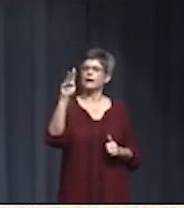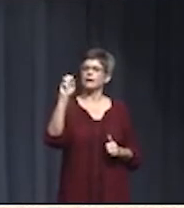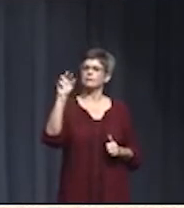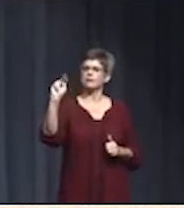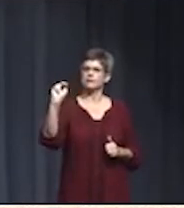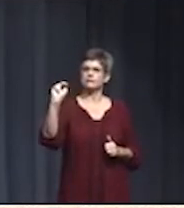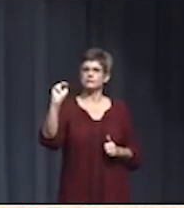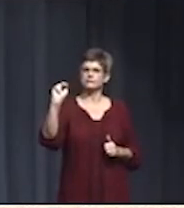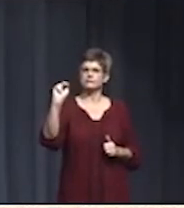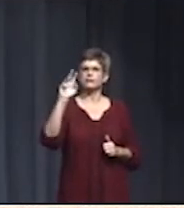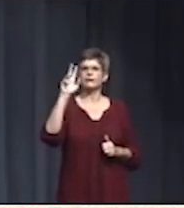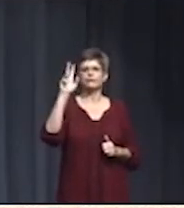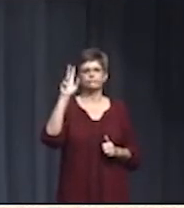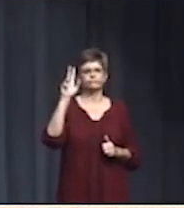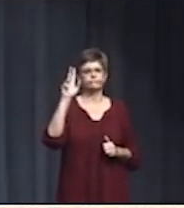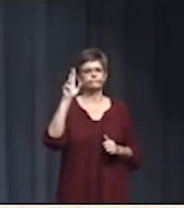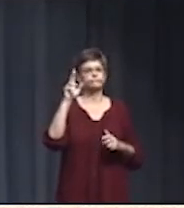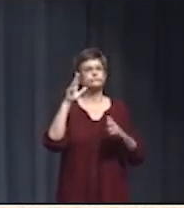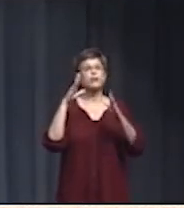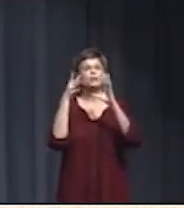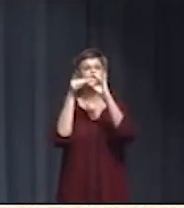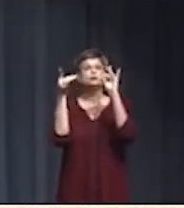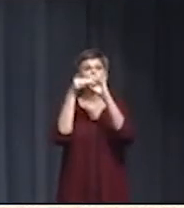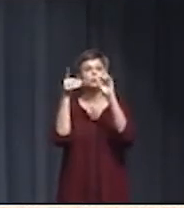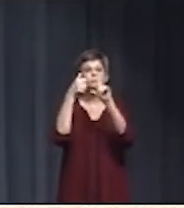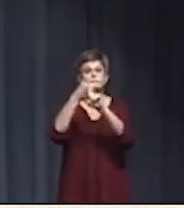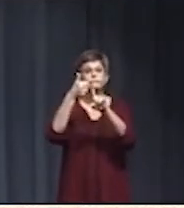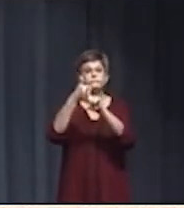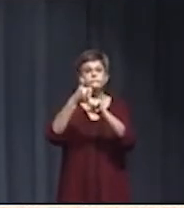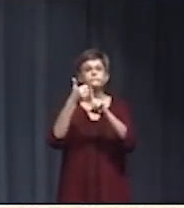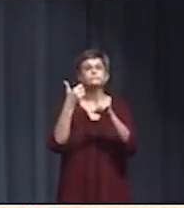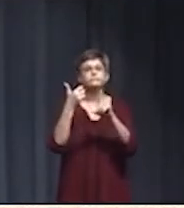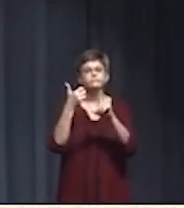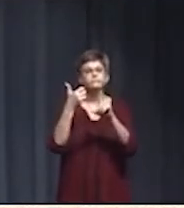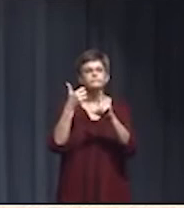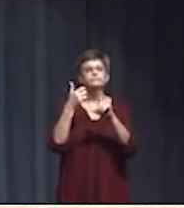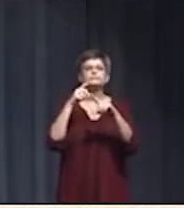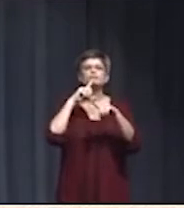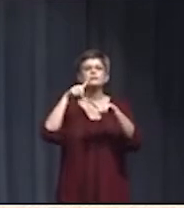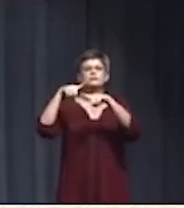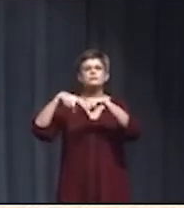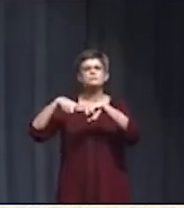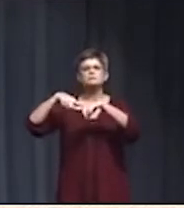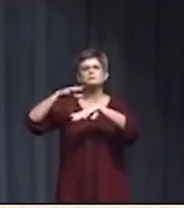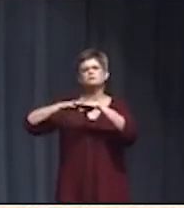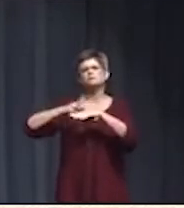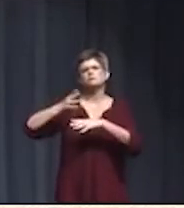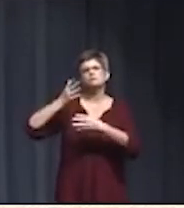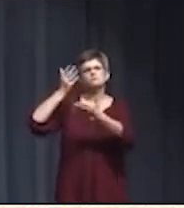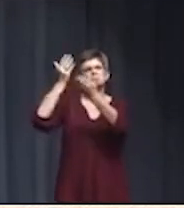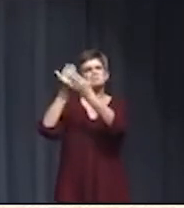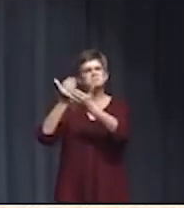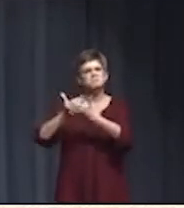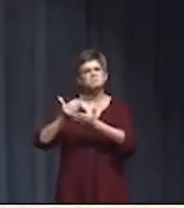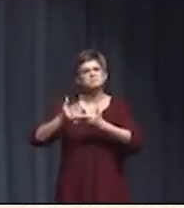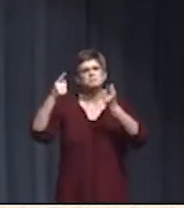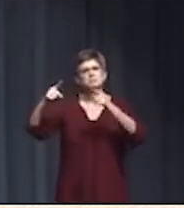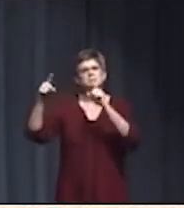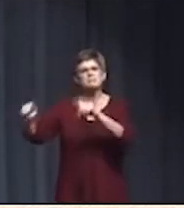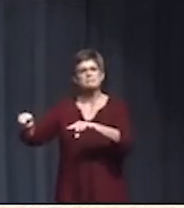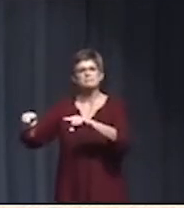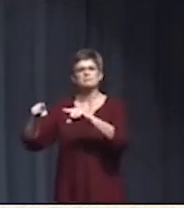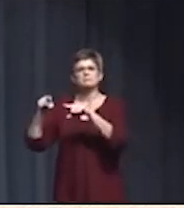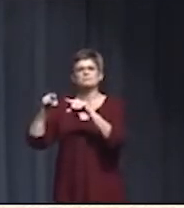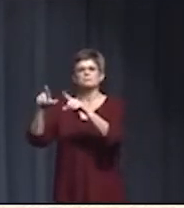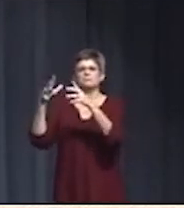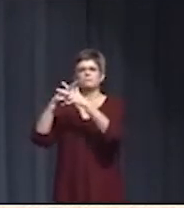Basic storyline was, and it's based on, that movie's actually based loosely on some factual events in football. There